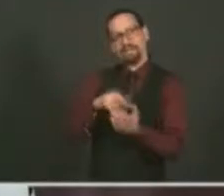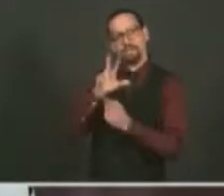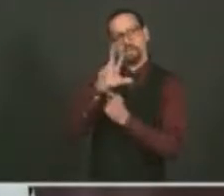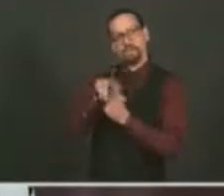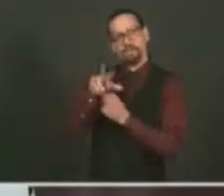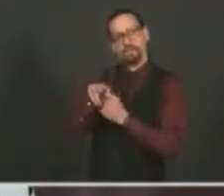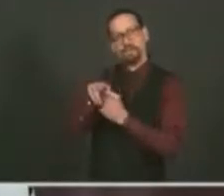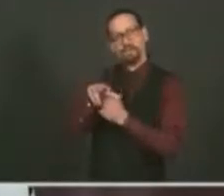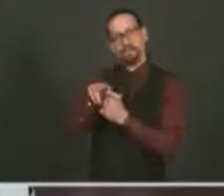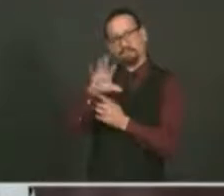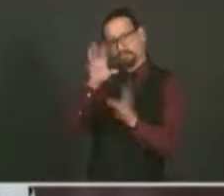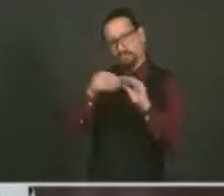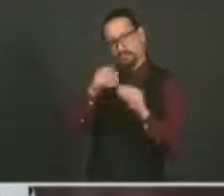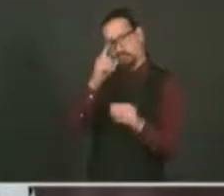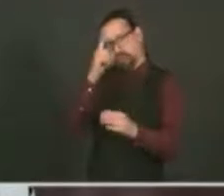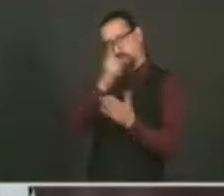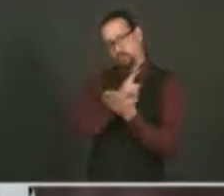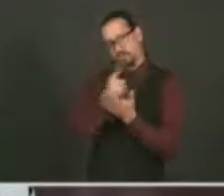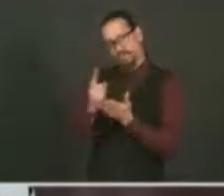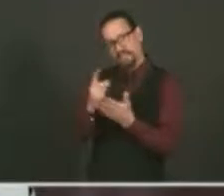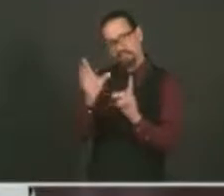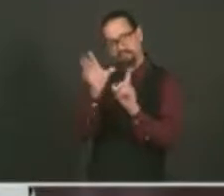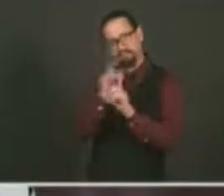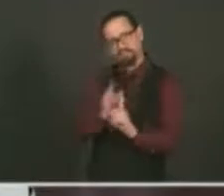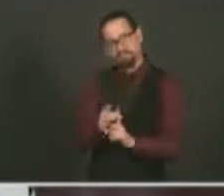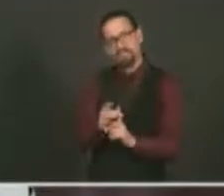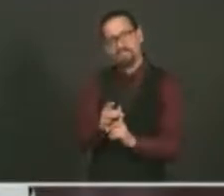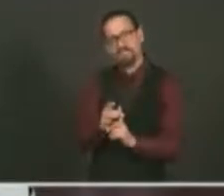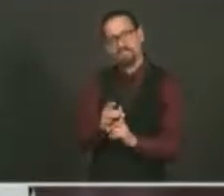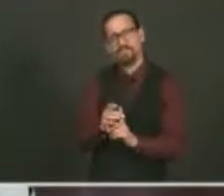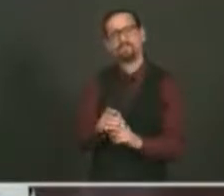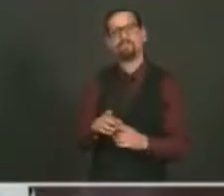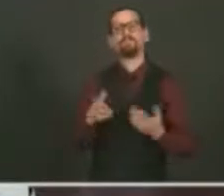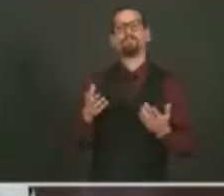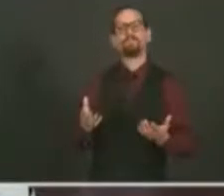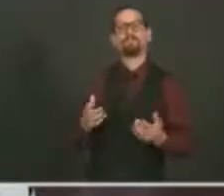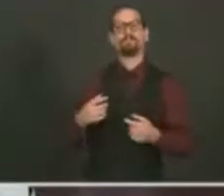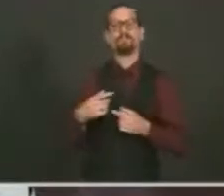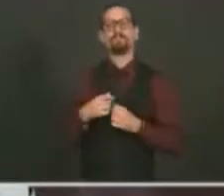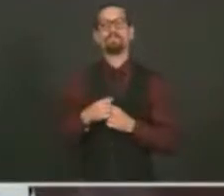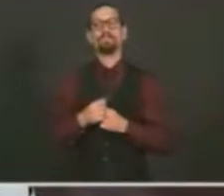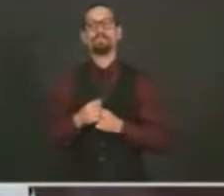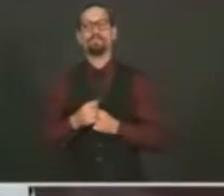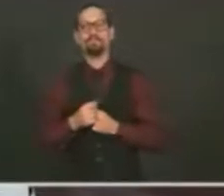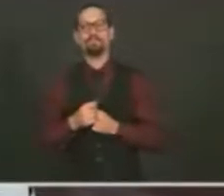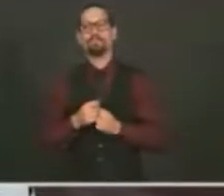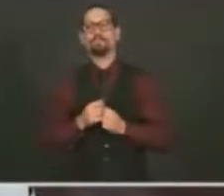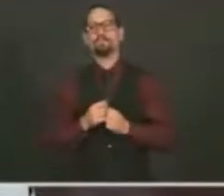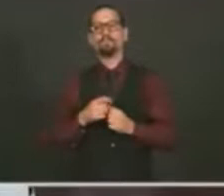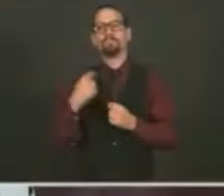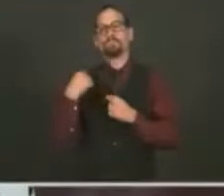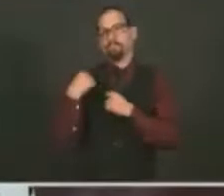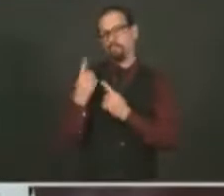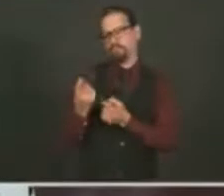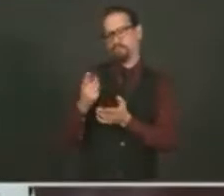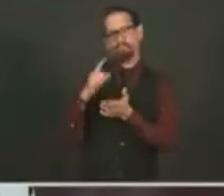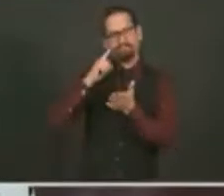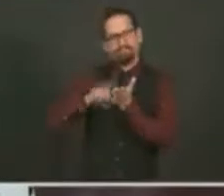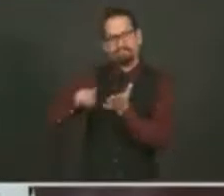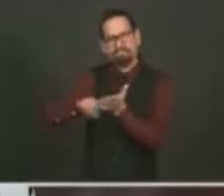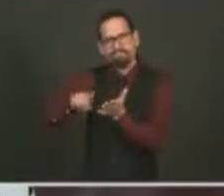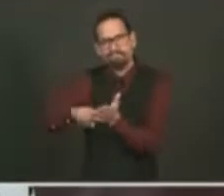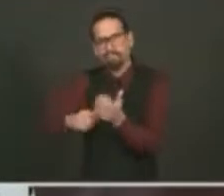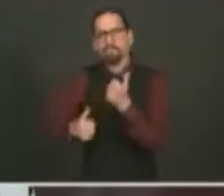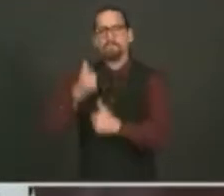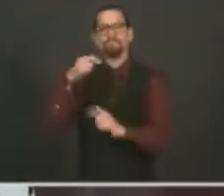to continue to share what else we're seeing in real time, of the people who were employed and